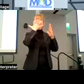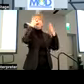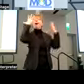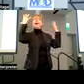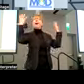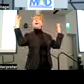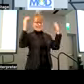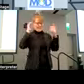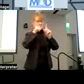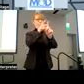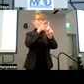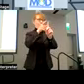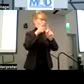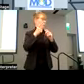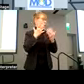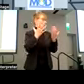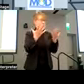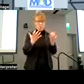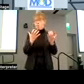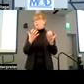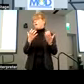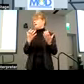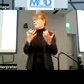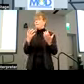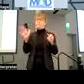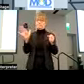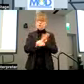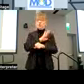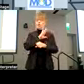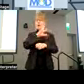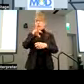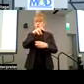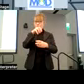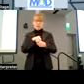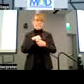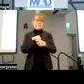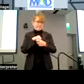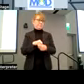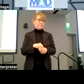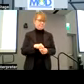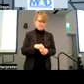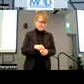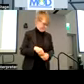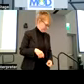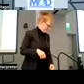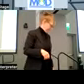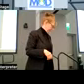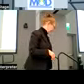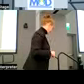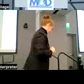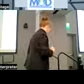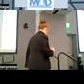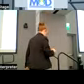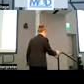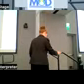is what we're going for. We're going for full inclusion with the sun shining through. So second